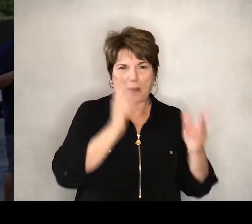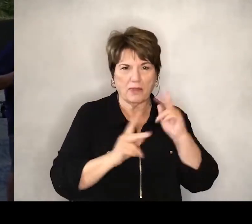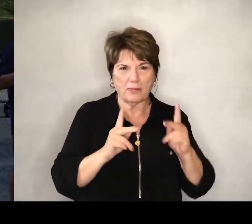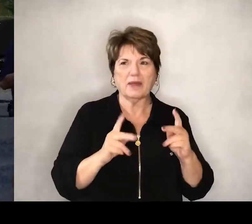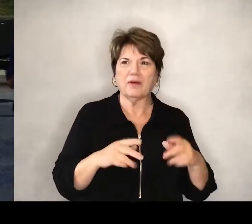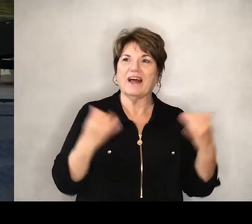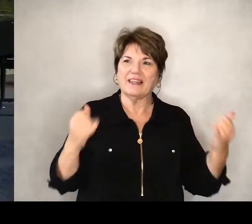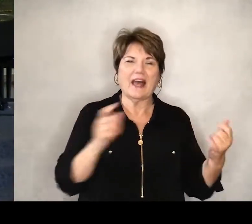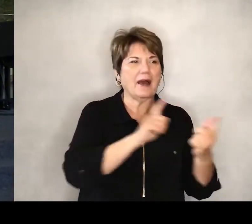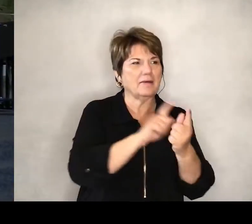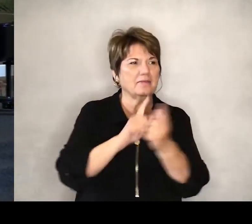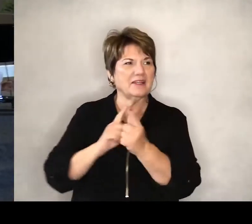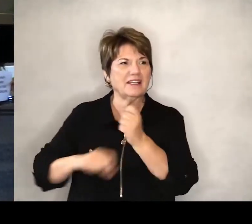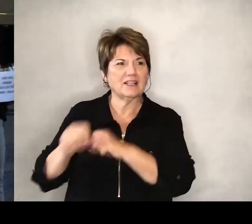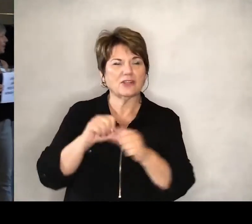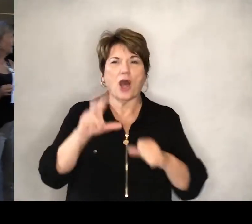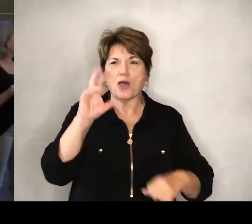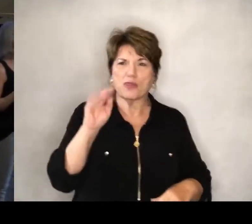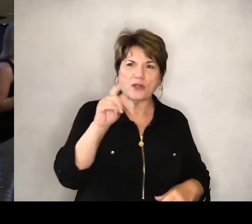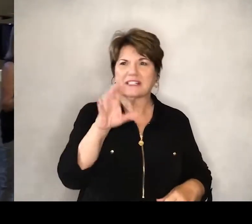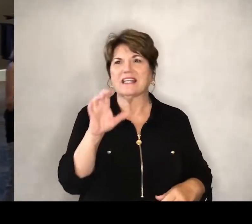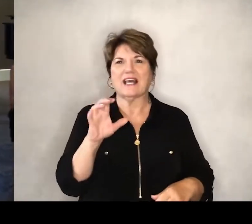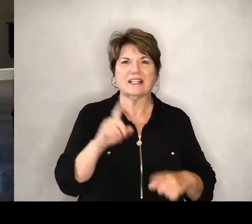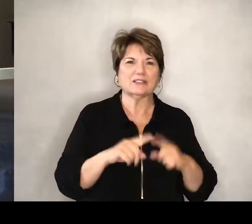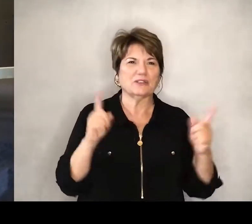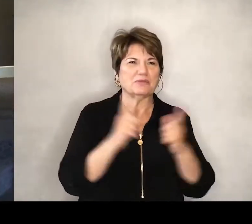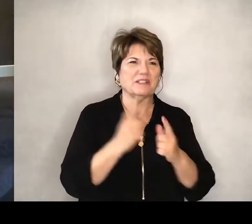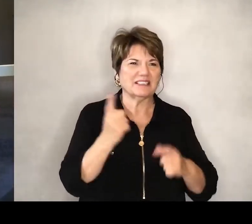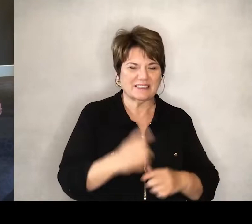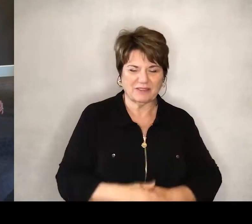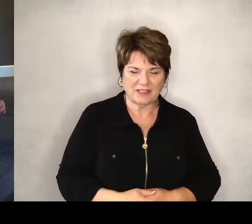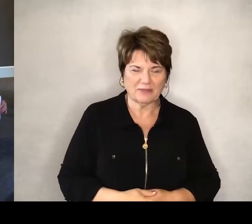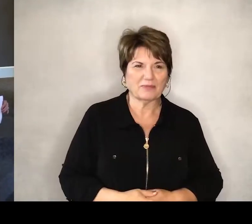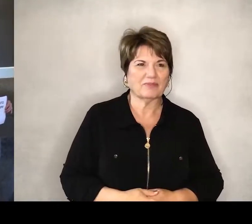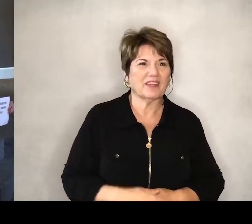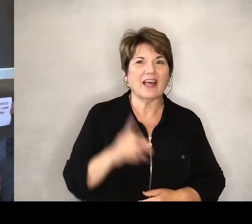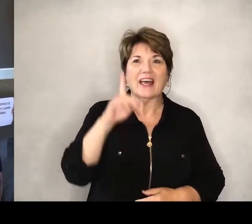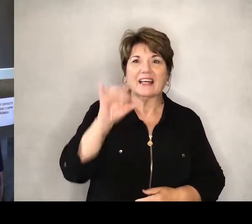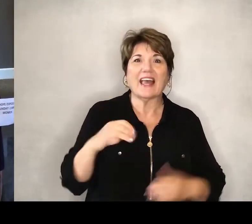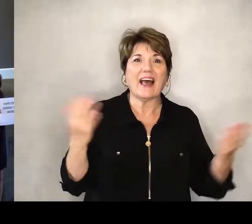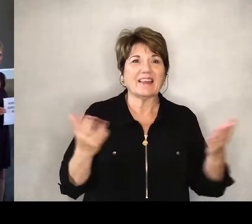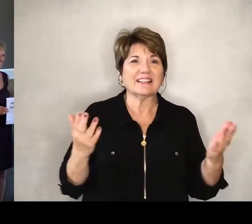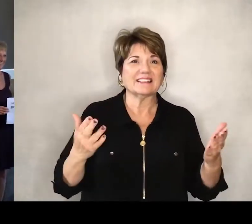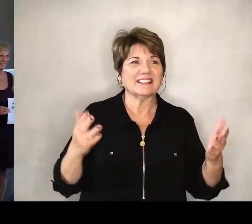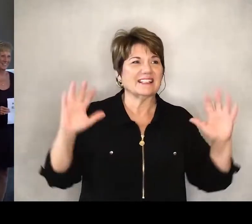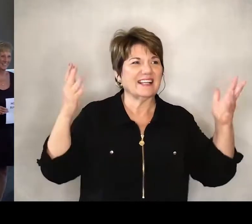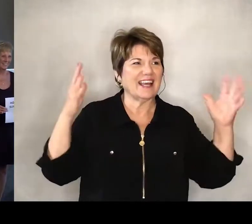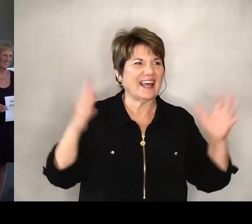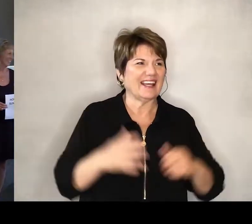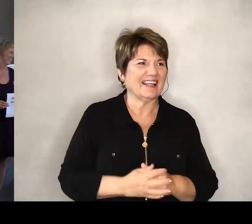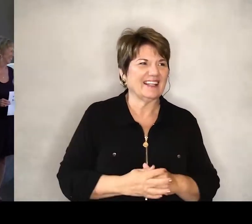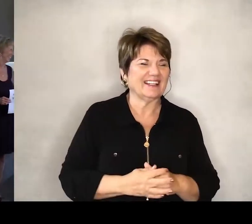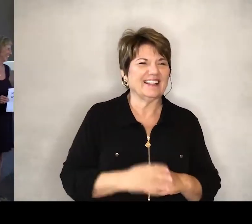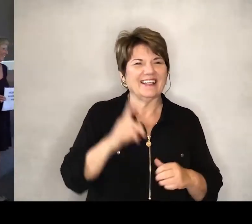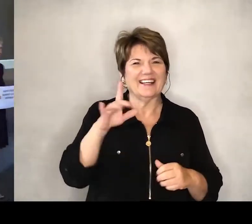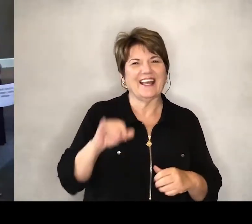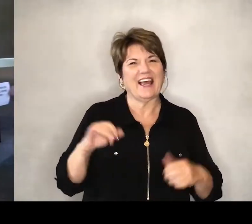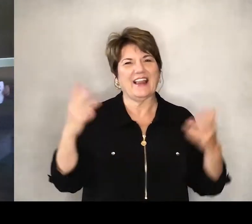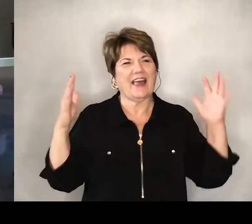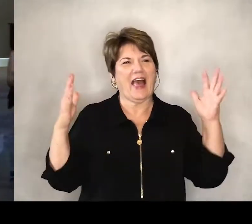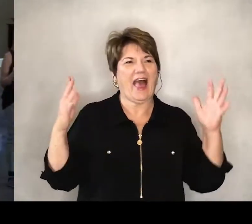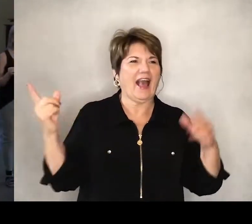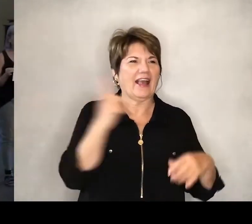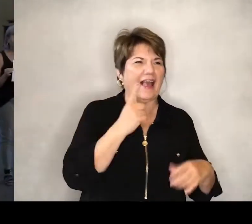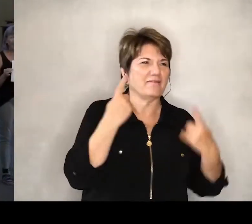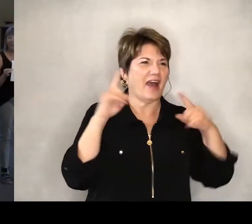to you. Is that right? Yeah, you have 30 seconds. Go. No. Kelly Gaffrey. Ladies and gentlemen, Kelly Gaffrey. Kelly Gaffrey, everybody.